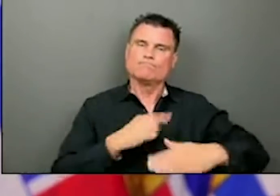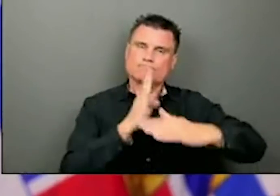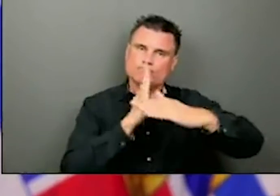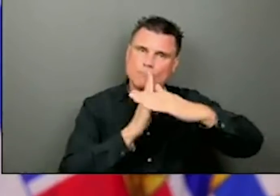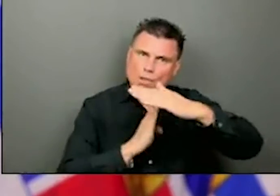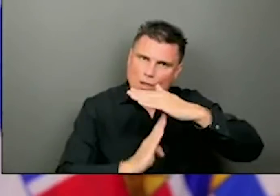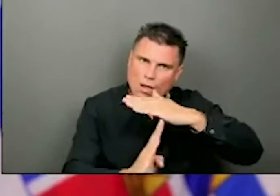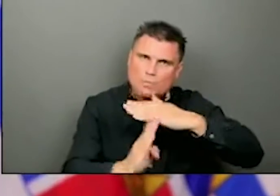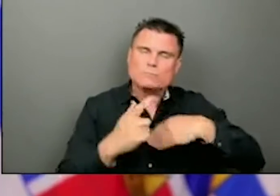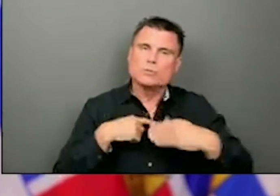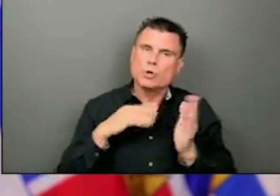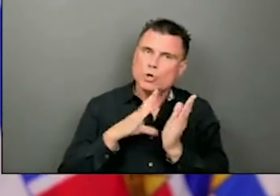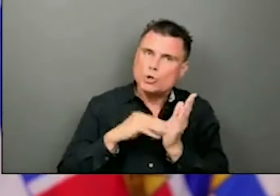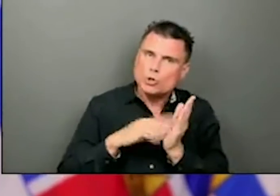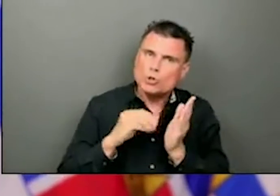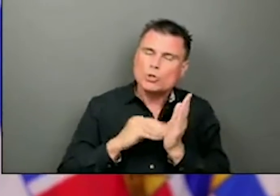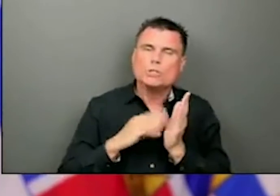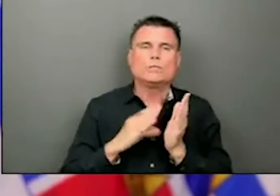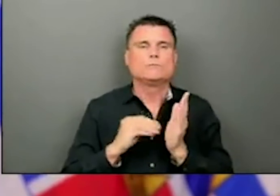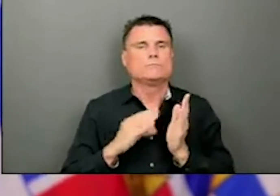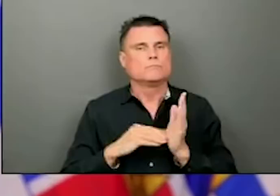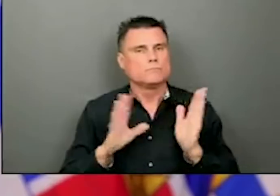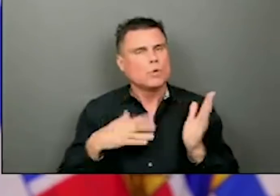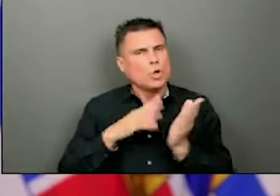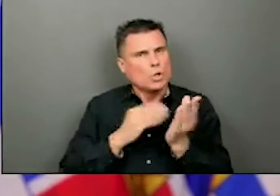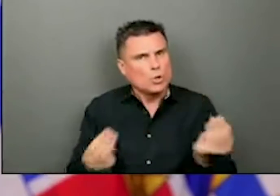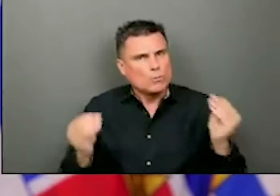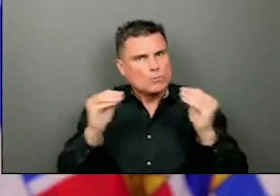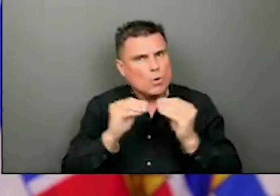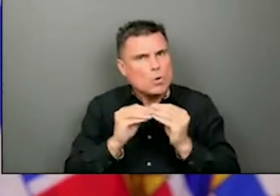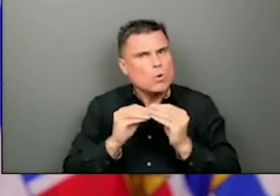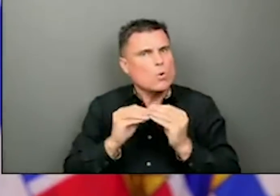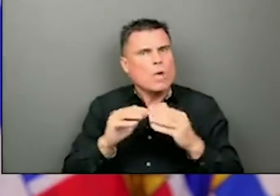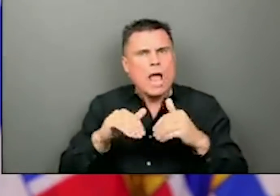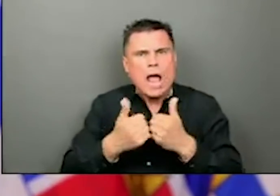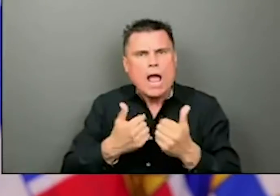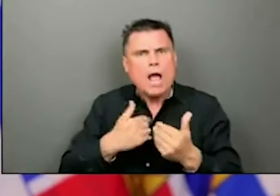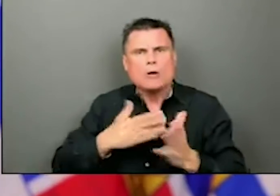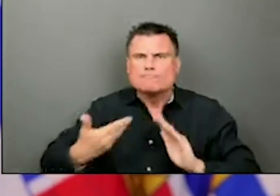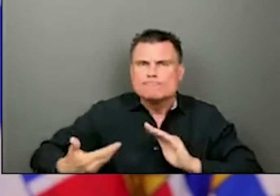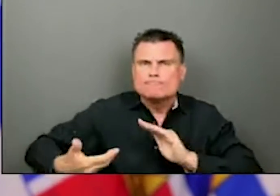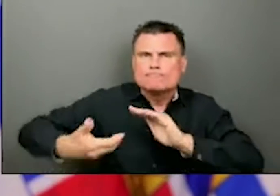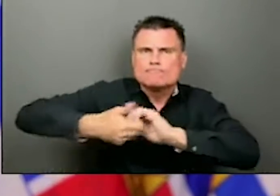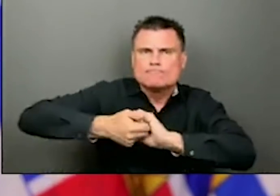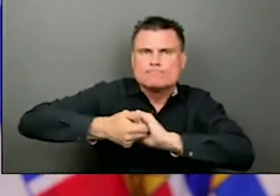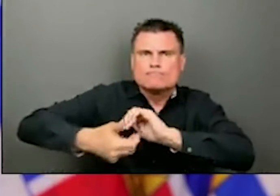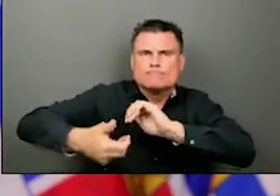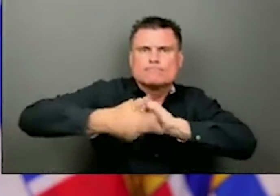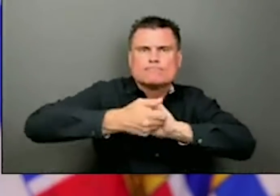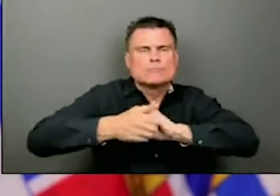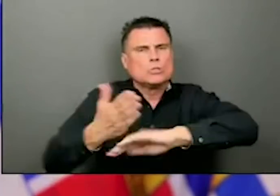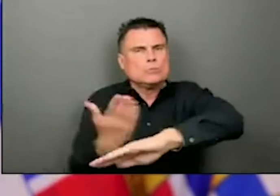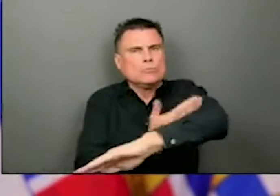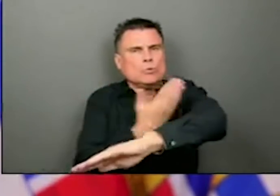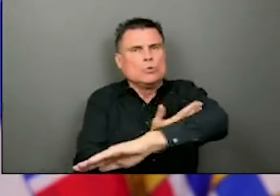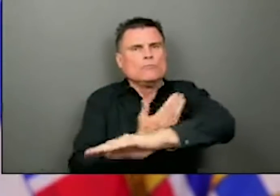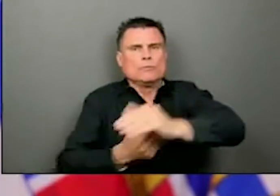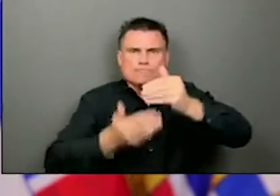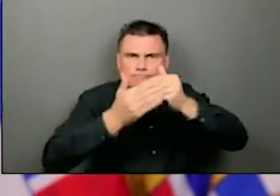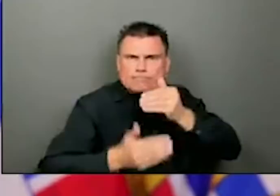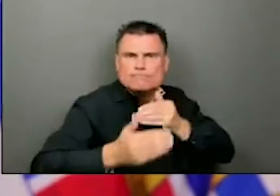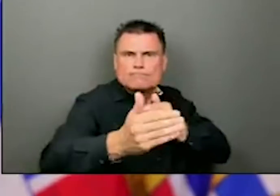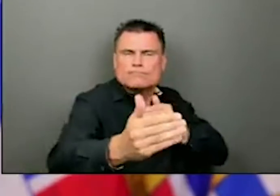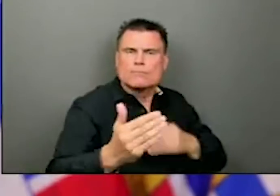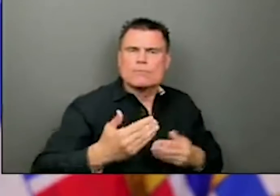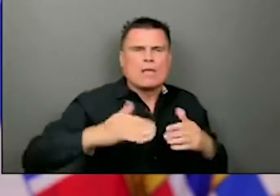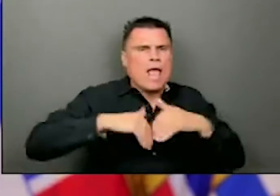am so grateful to the First Nations and Métis leaders who continue to share their wisdom with me as